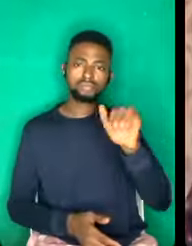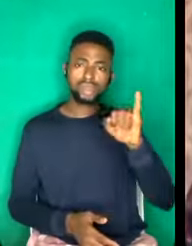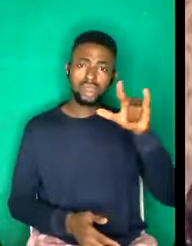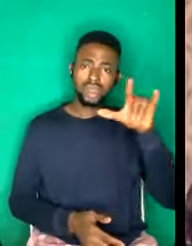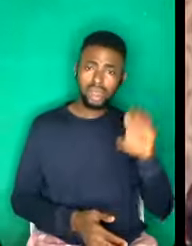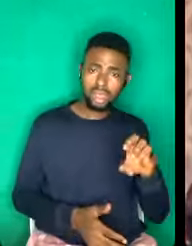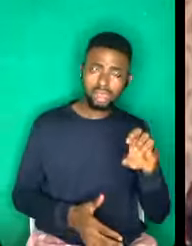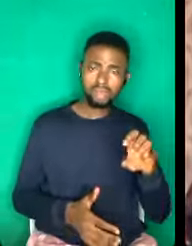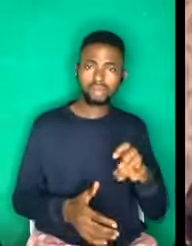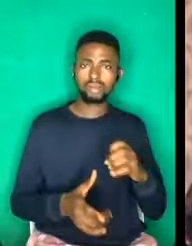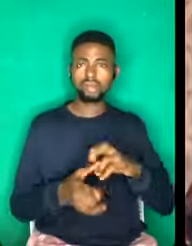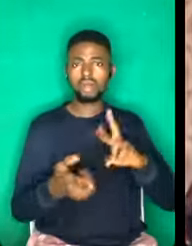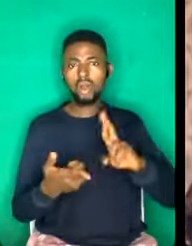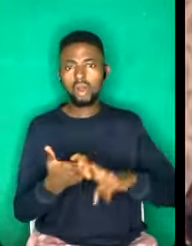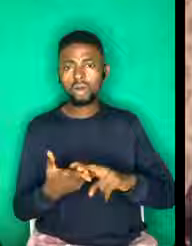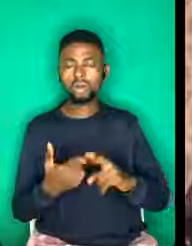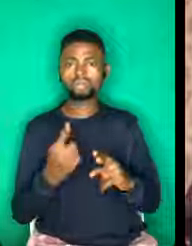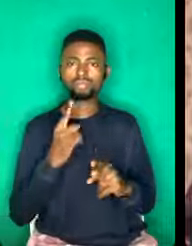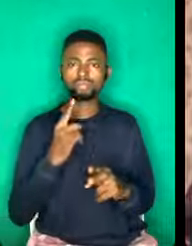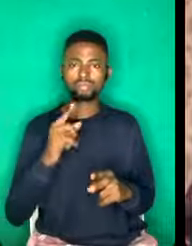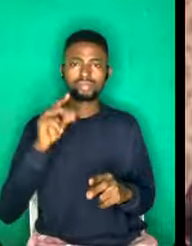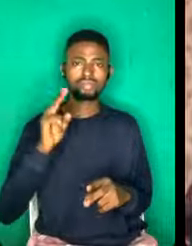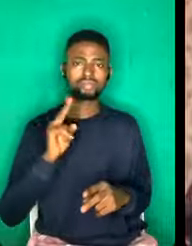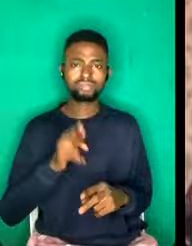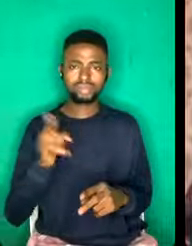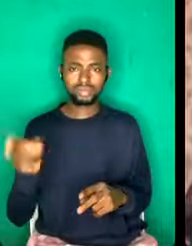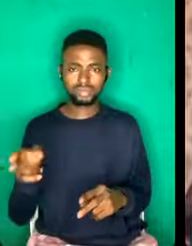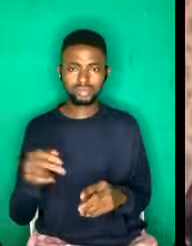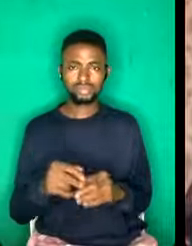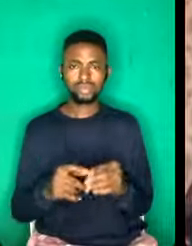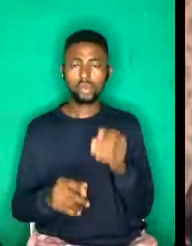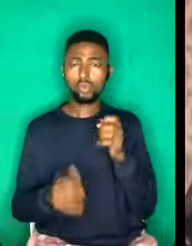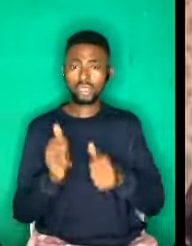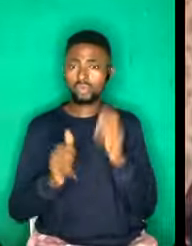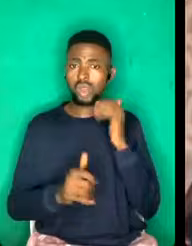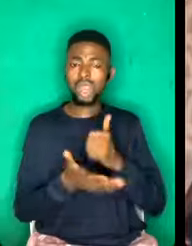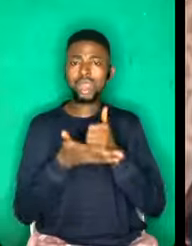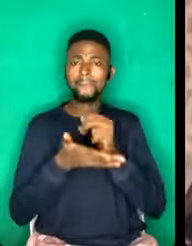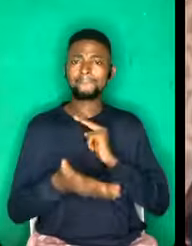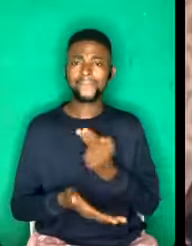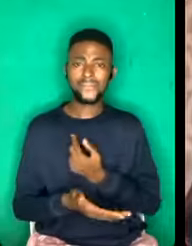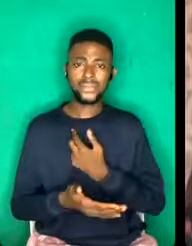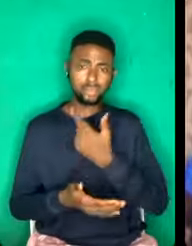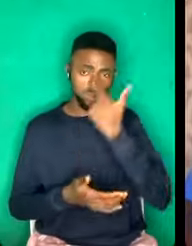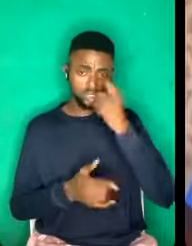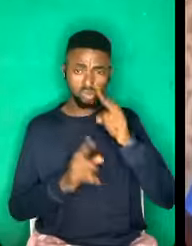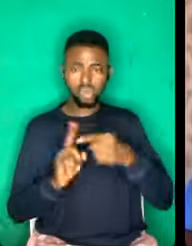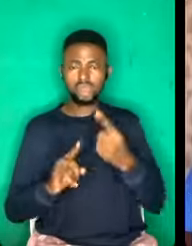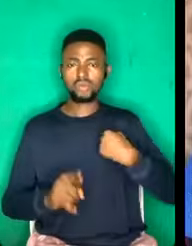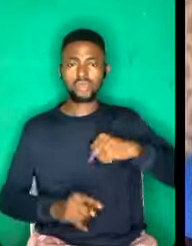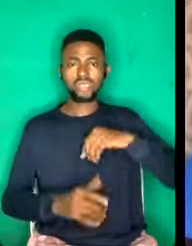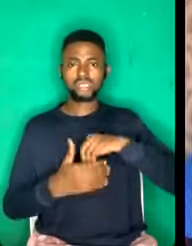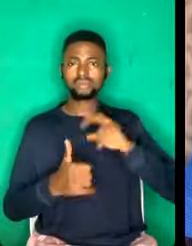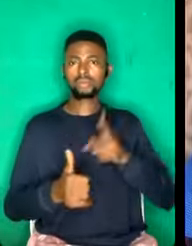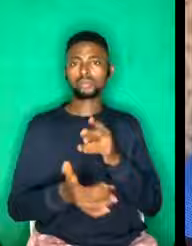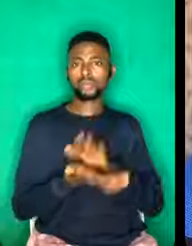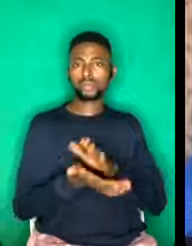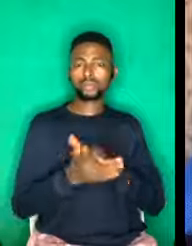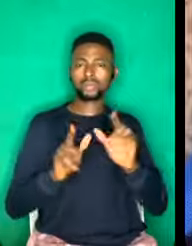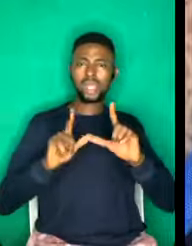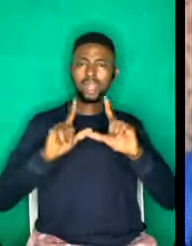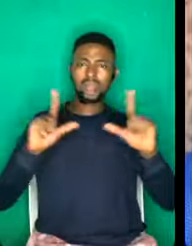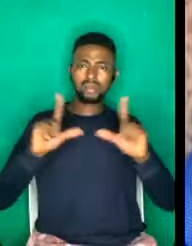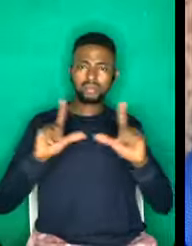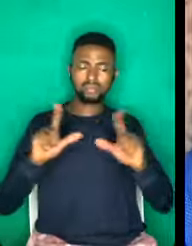which would also help us, when we in the secondary school level begin to understand this language. When we get